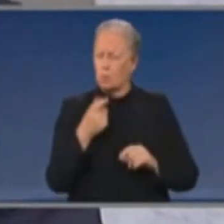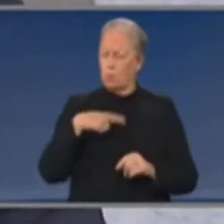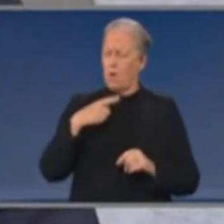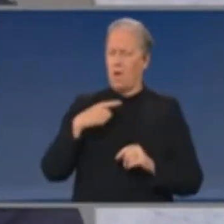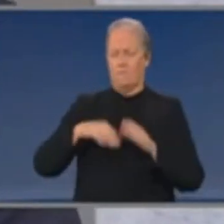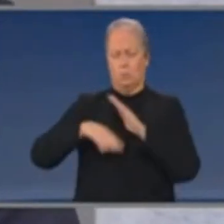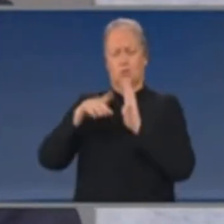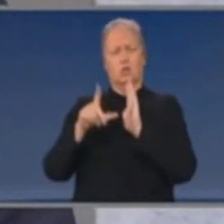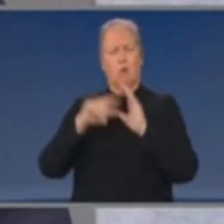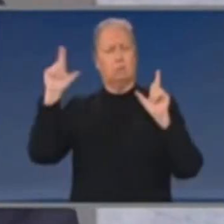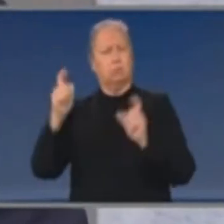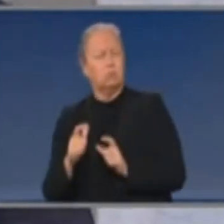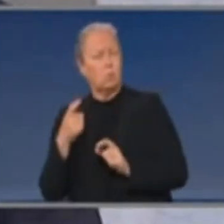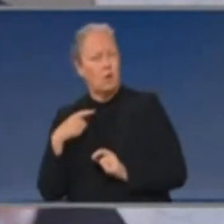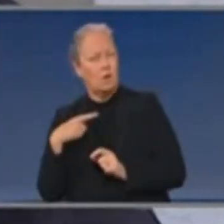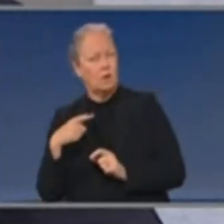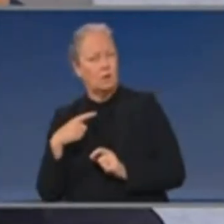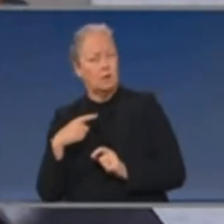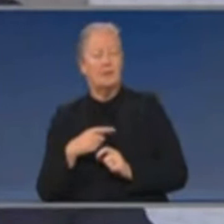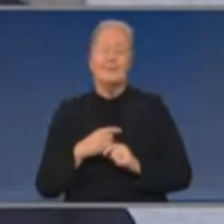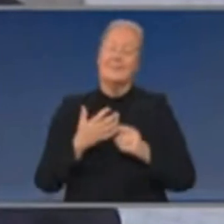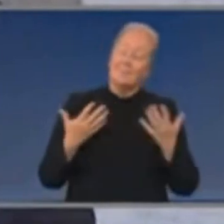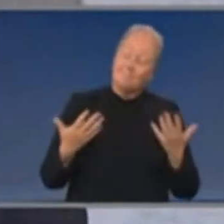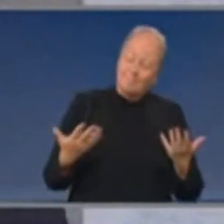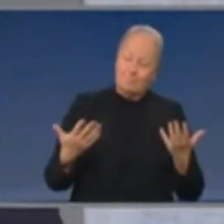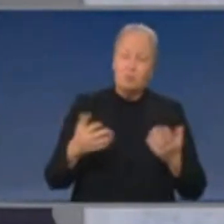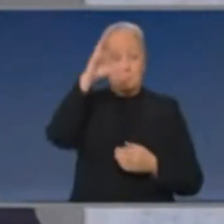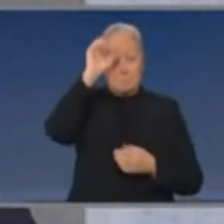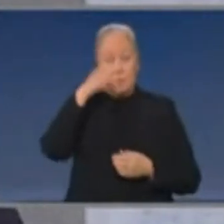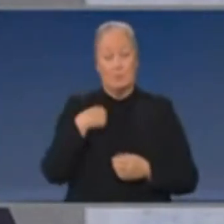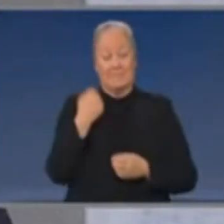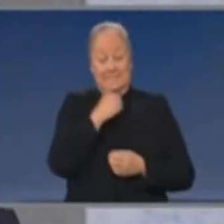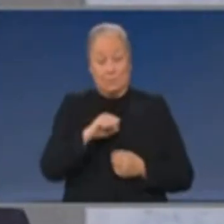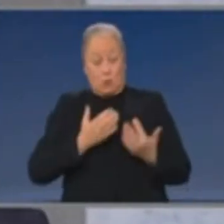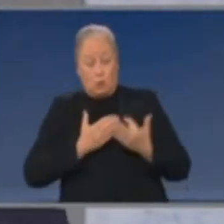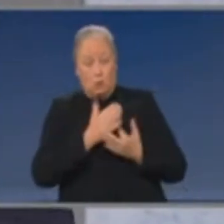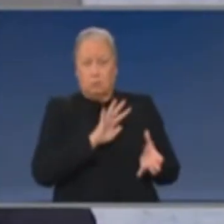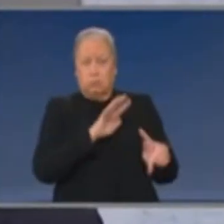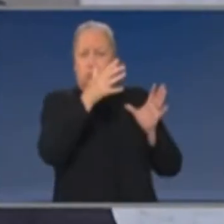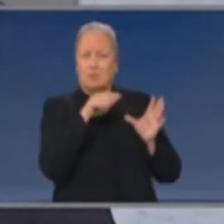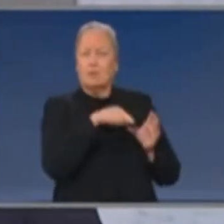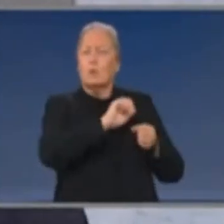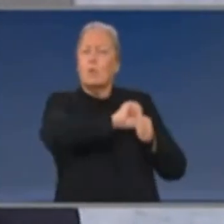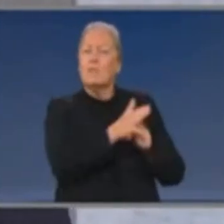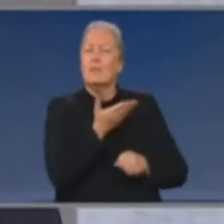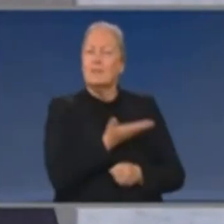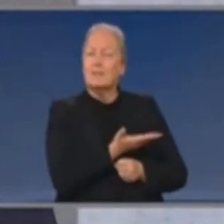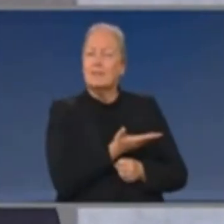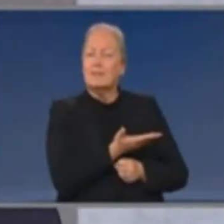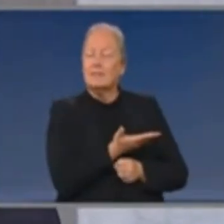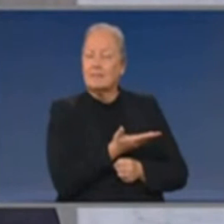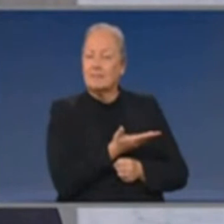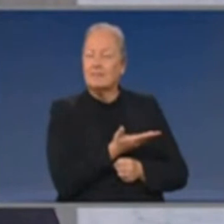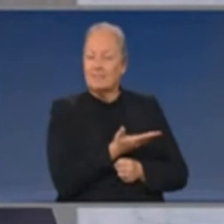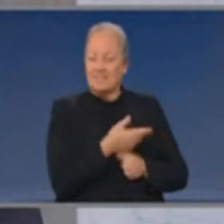jobs go down then? Because there are still going to be, I mean, we're still living in a COVID economy. And what I'm pleased about is when the